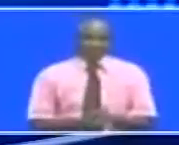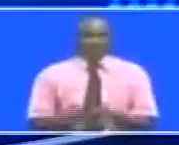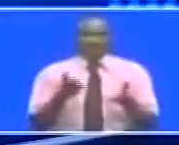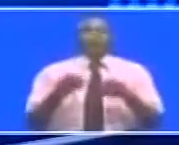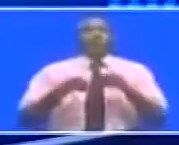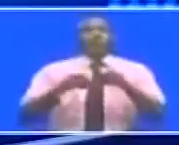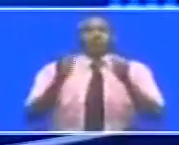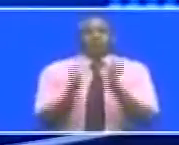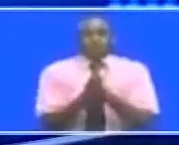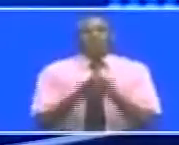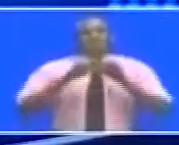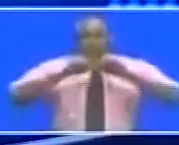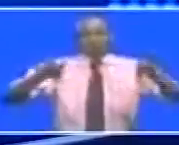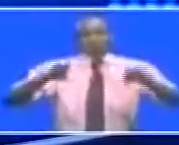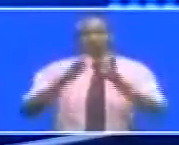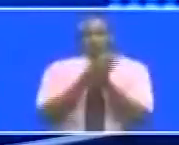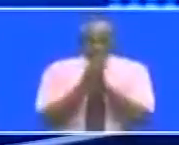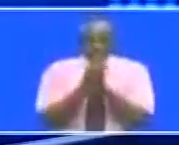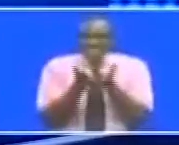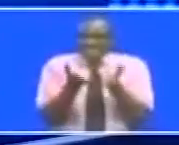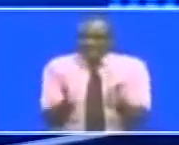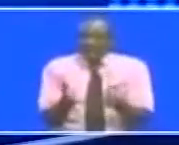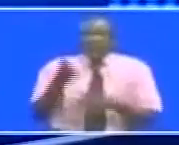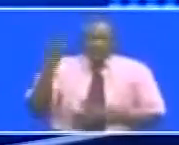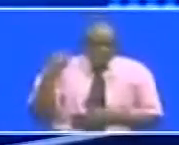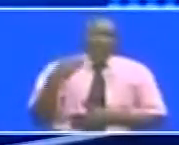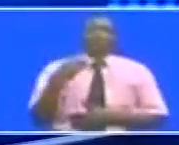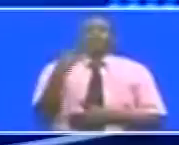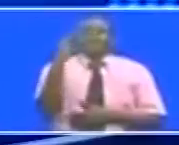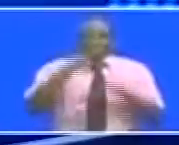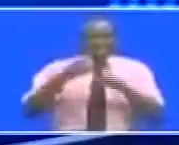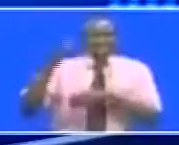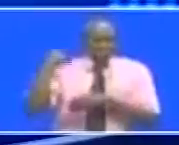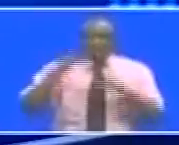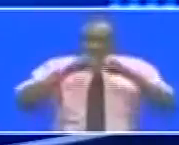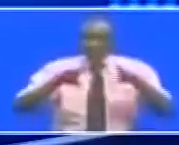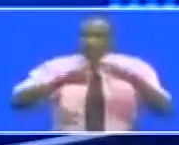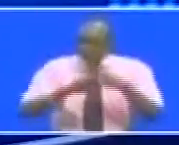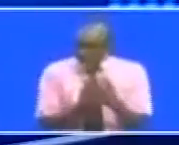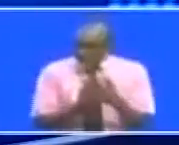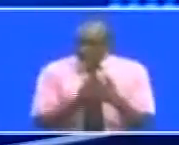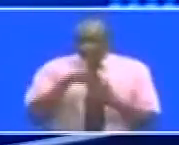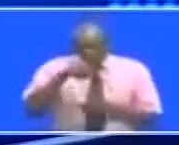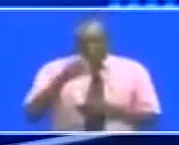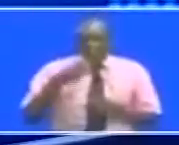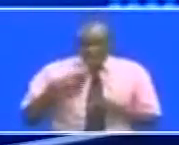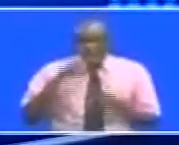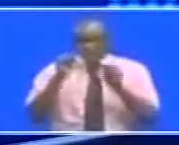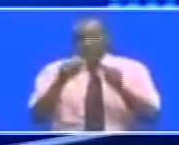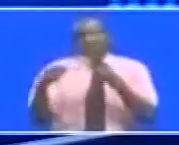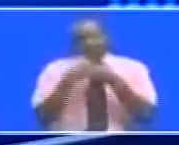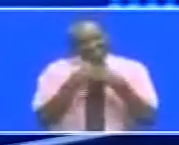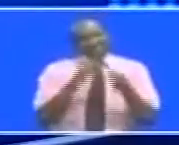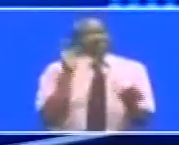Now let's move on to devolution matters. Well, devolution was ushered in 3 years ago, albeit with its set of teething